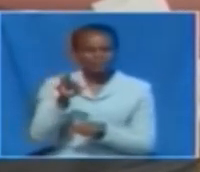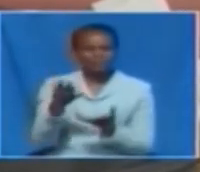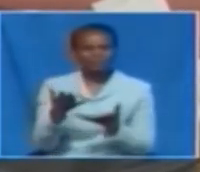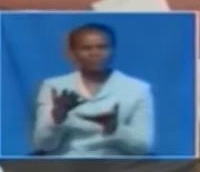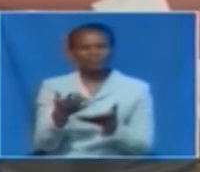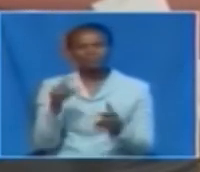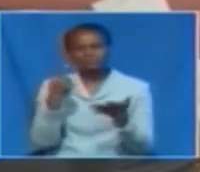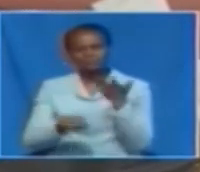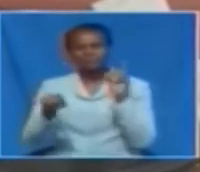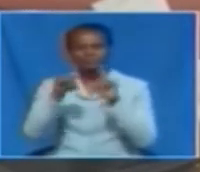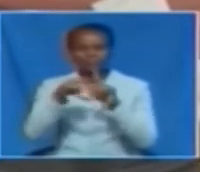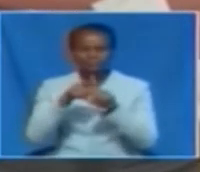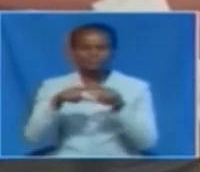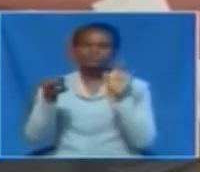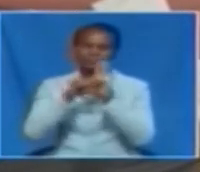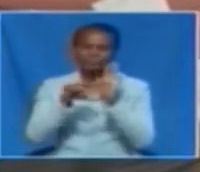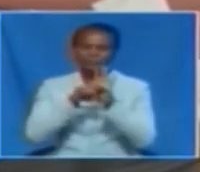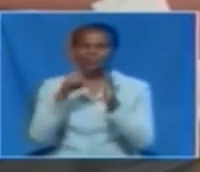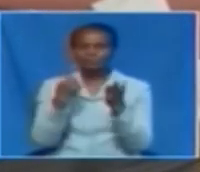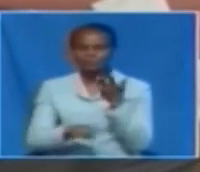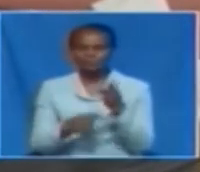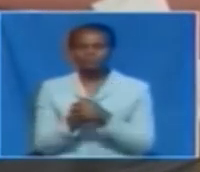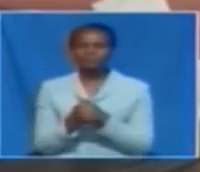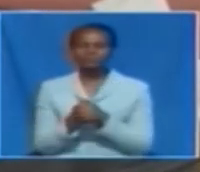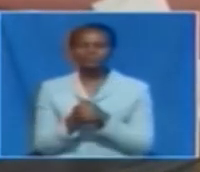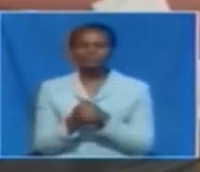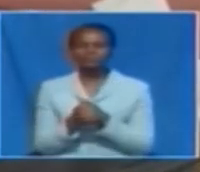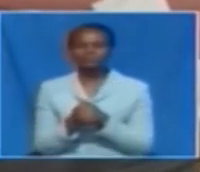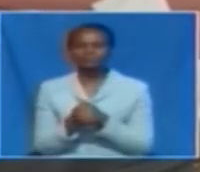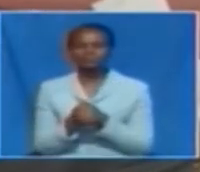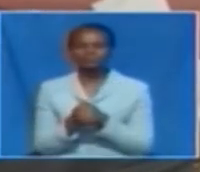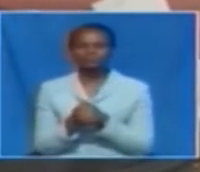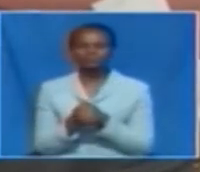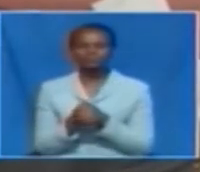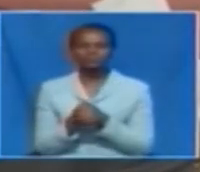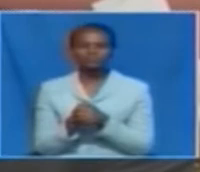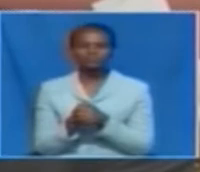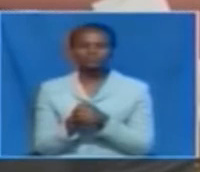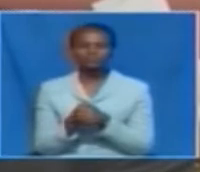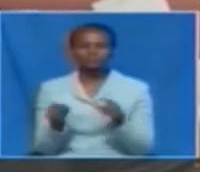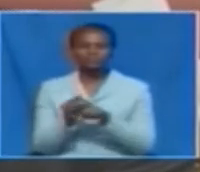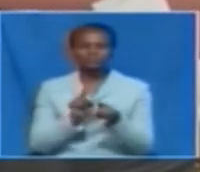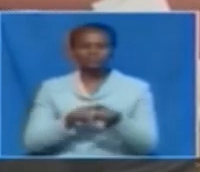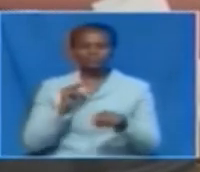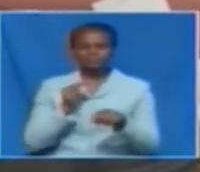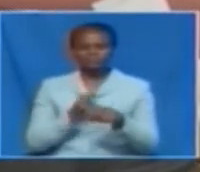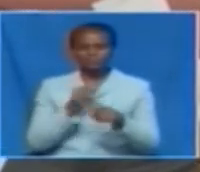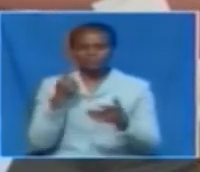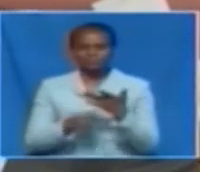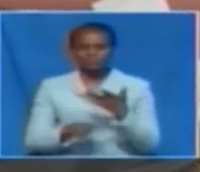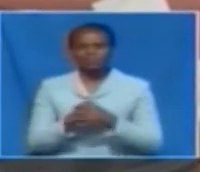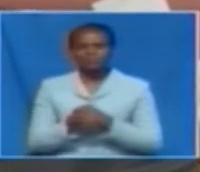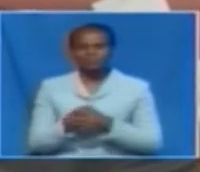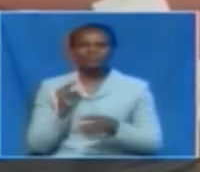the positives and what are the negatives? And so we came to a conclusion, and the resolution was reached, that